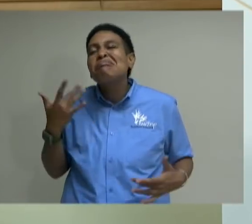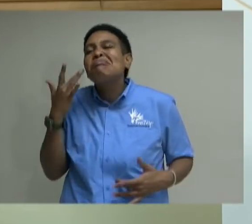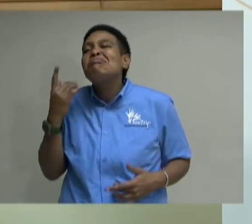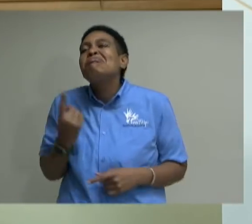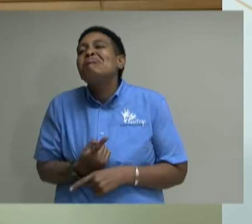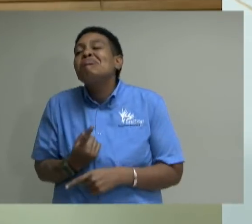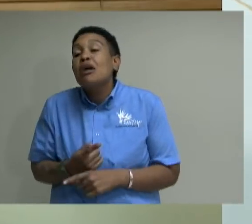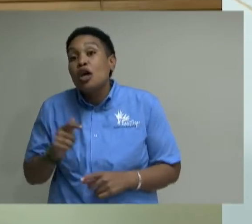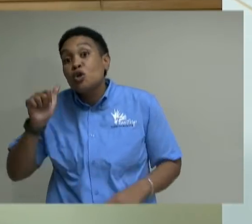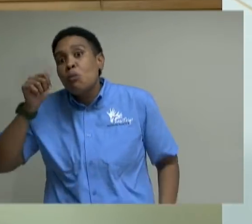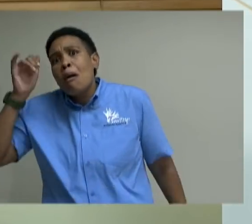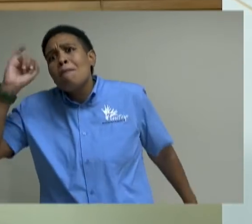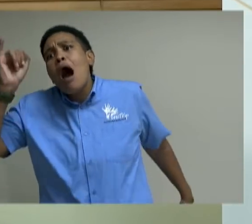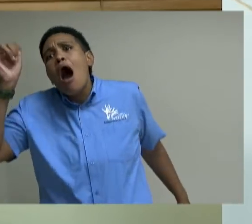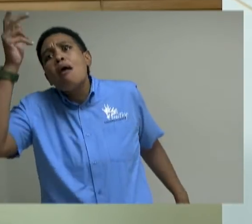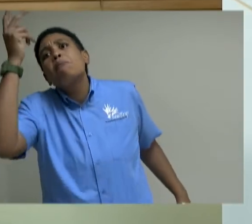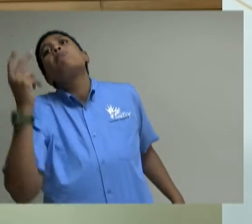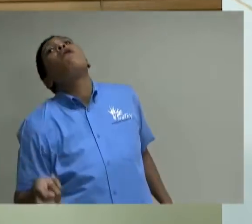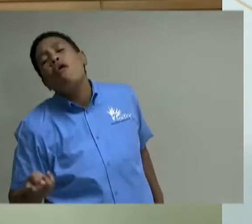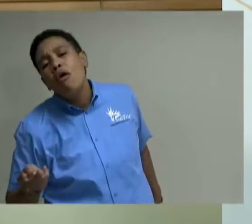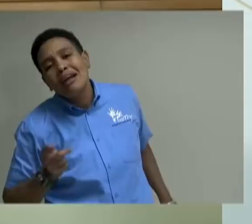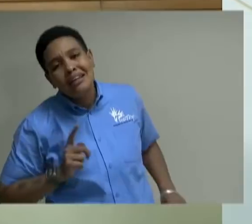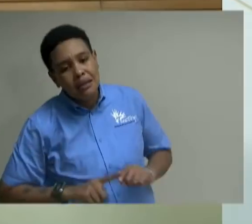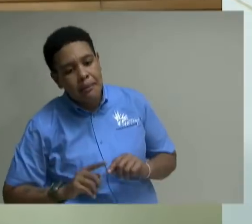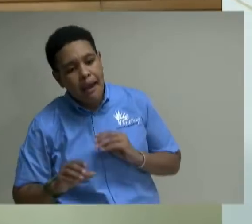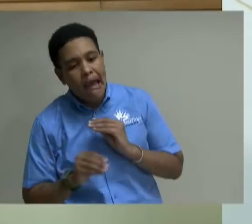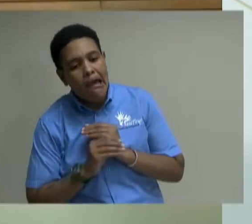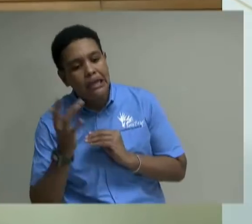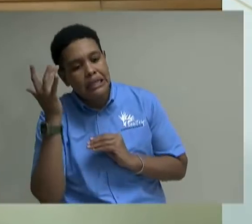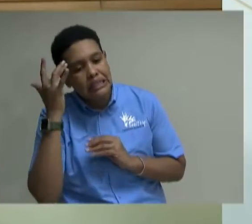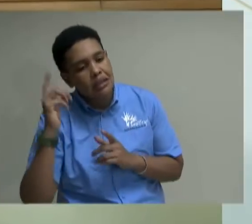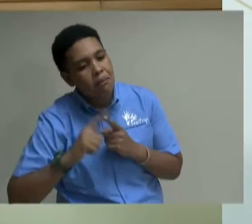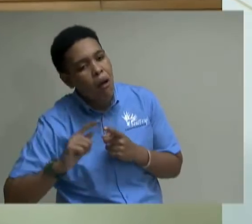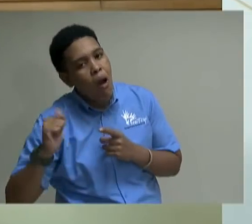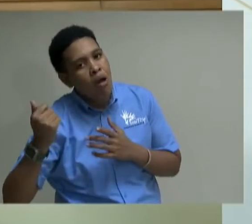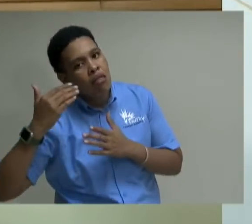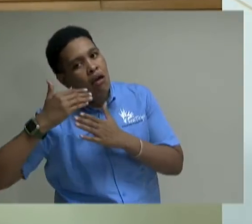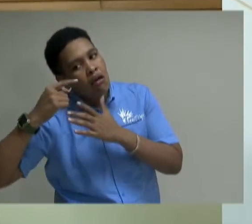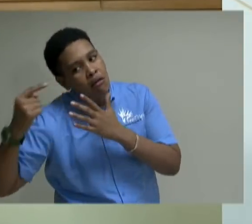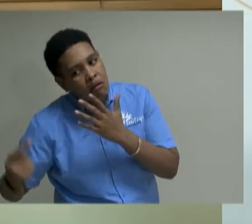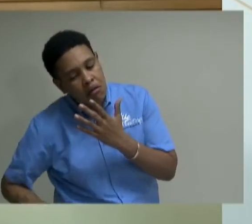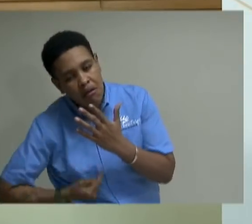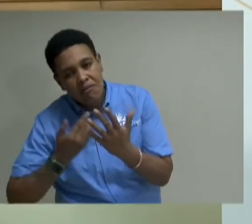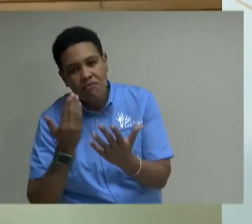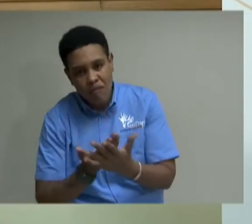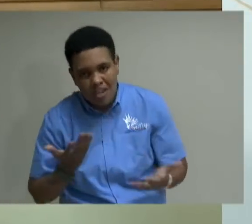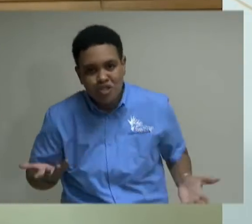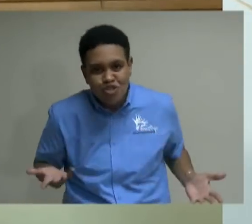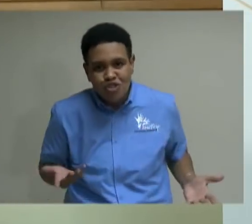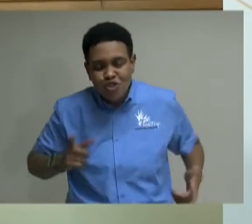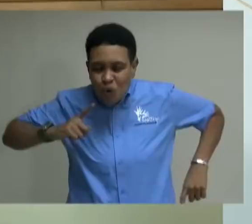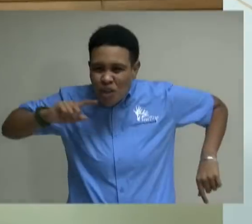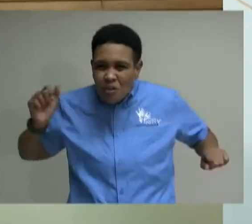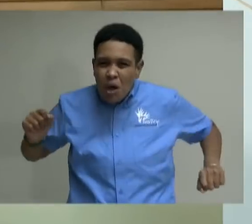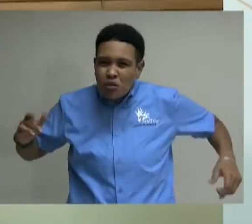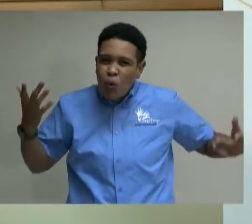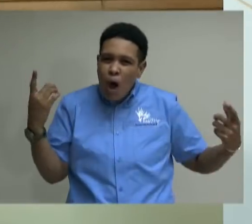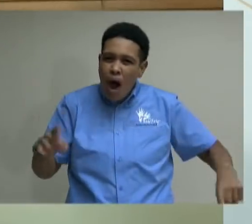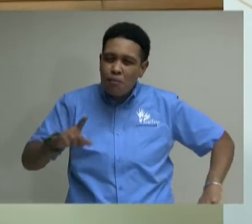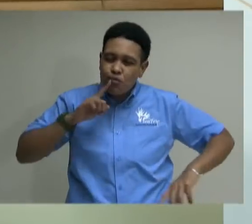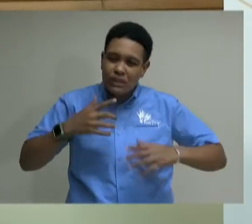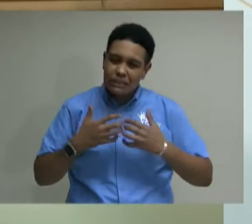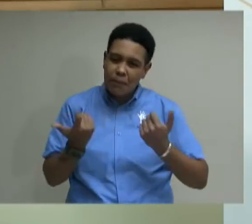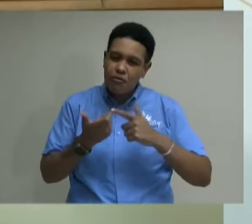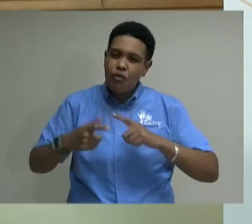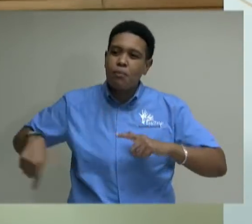severe tomorrow, depending on comorbidities and several other factors. So it is likely what would have played out, separate and apart